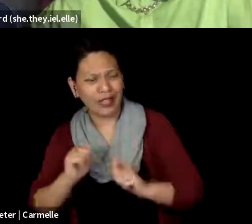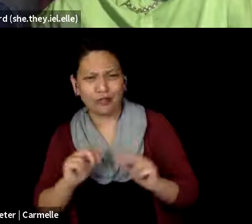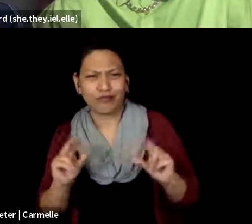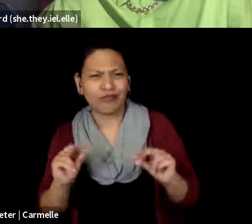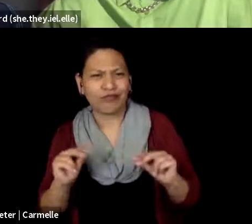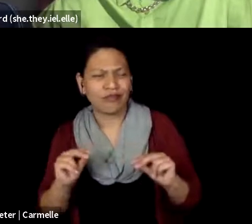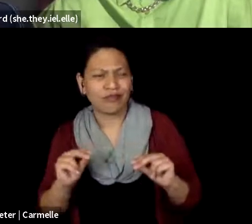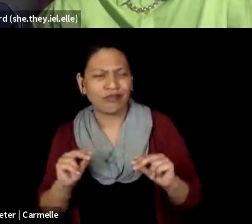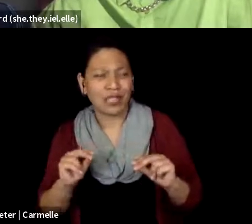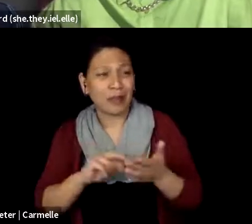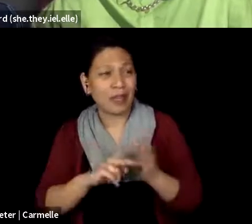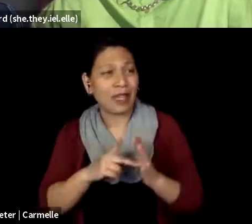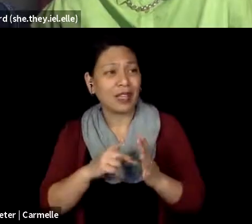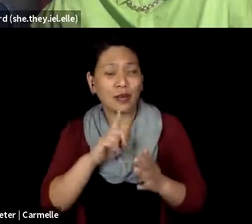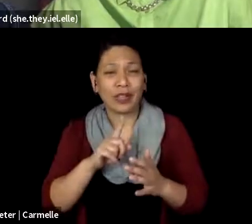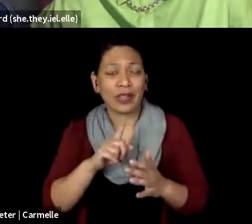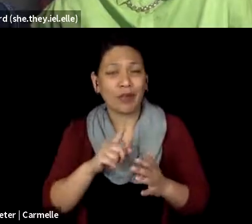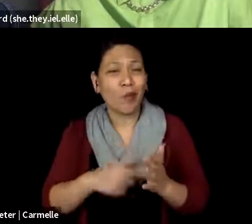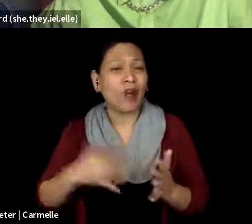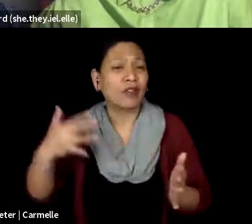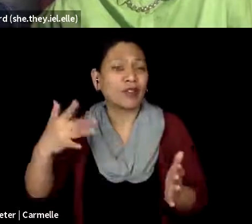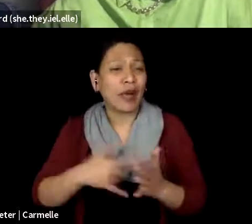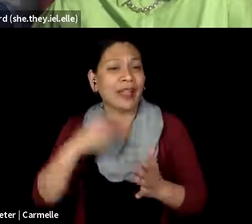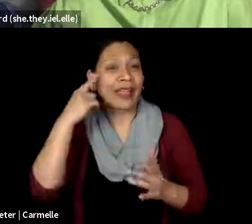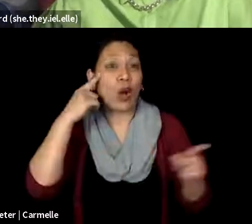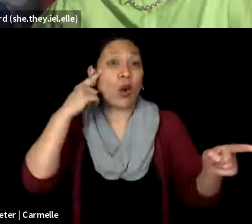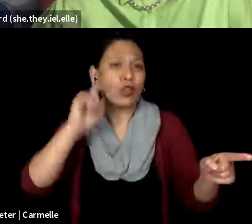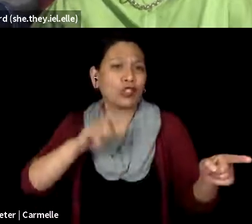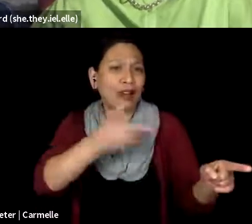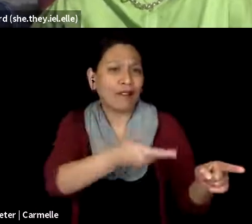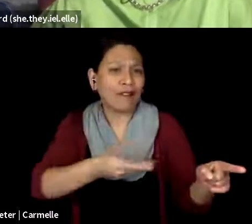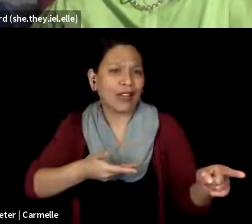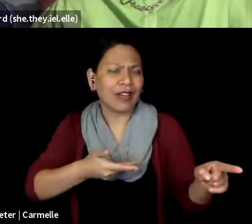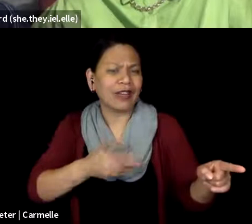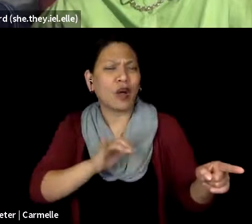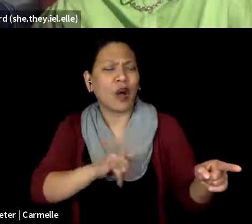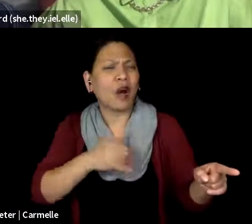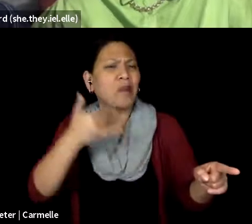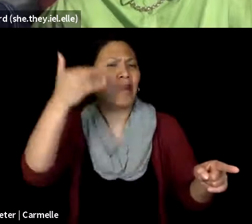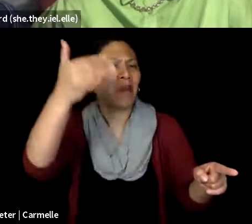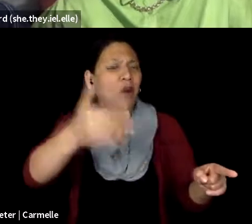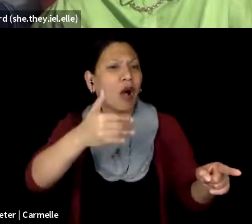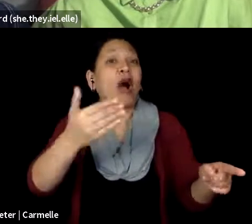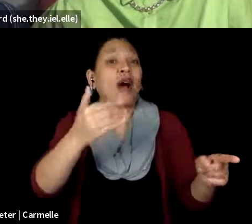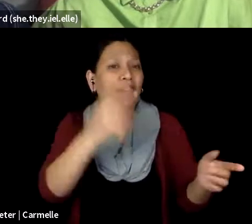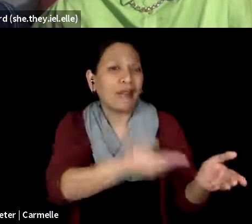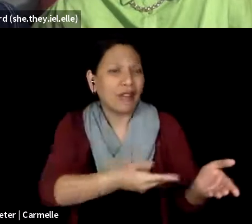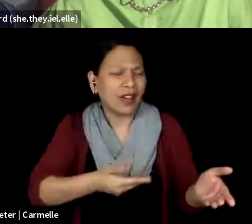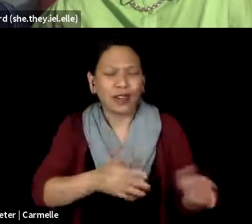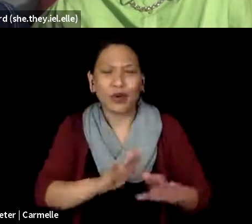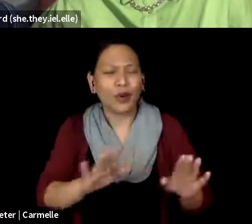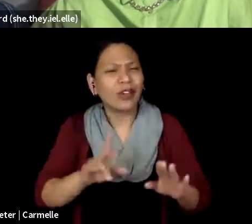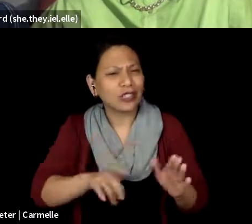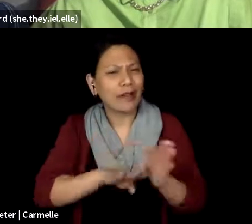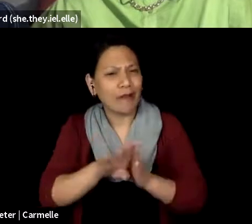you can't only invite people over once in a, you know what I mean? Like, you have to have a relationship with that community. Otherwise, it's